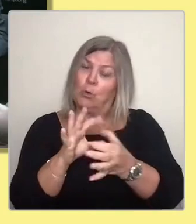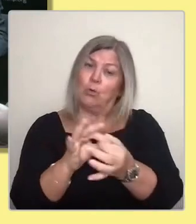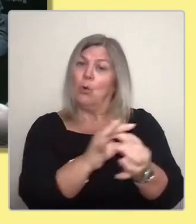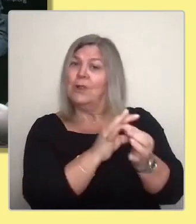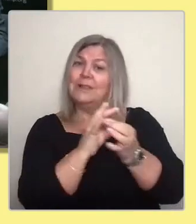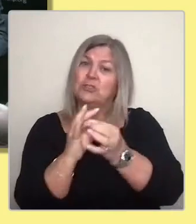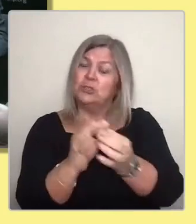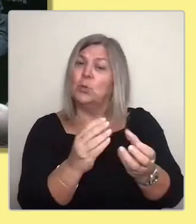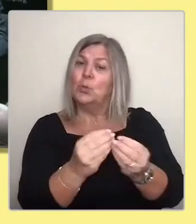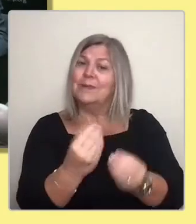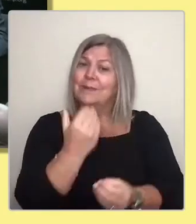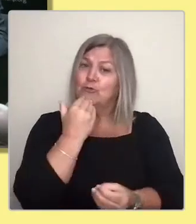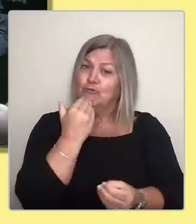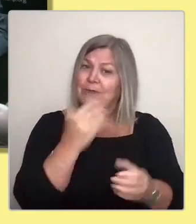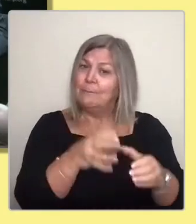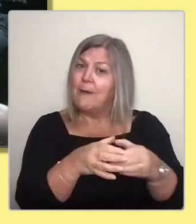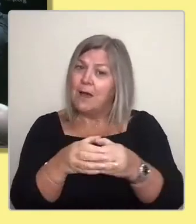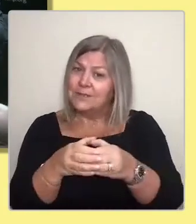Party?